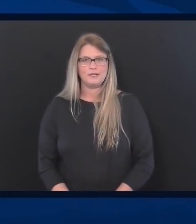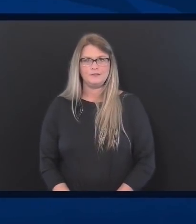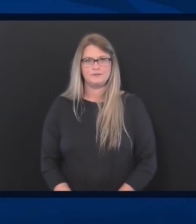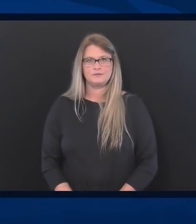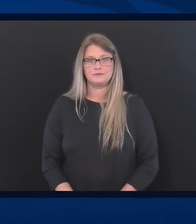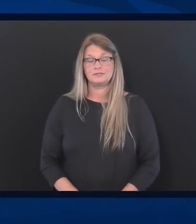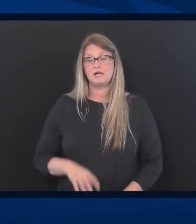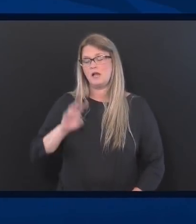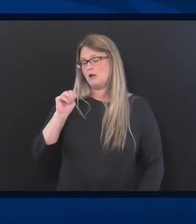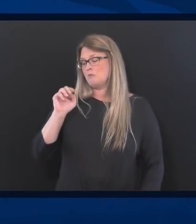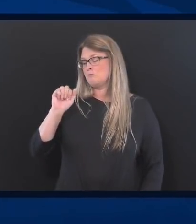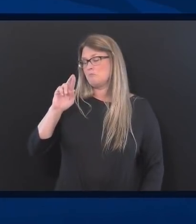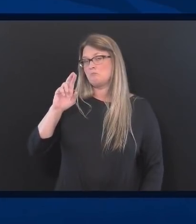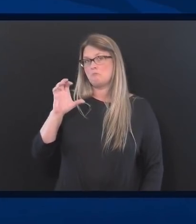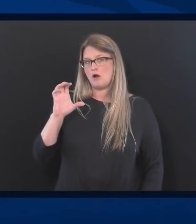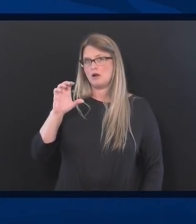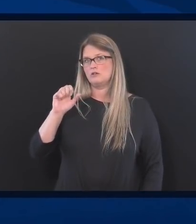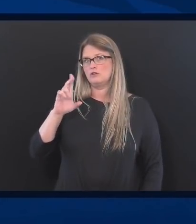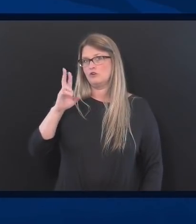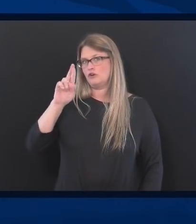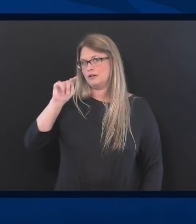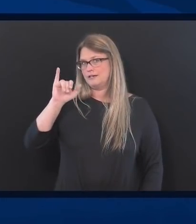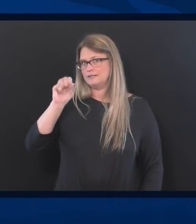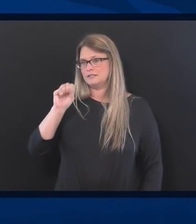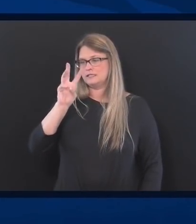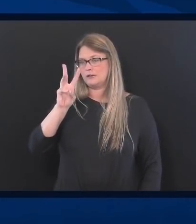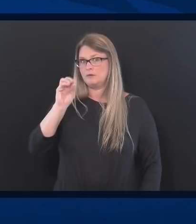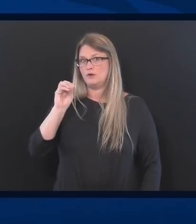to Mark Curtis with WOWK.